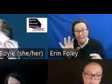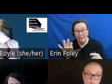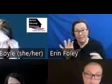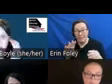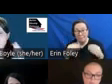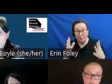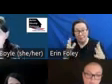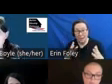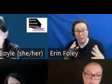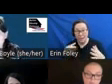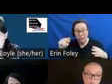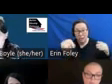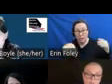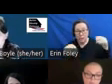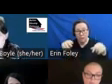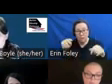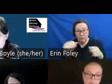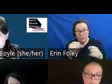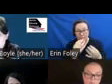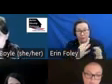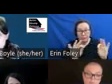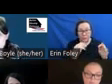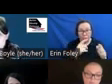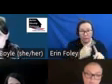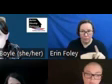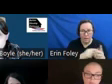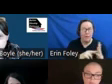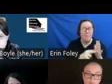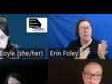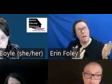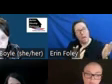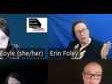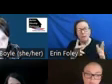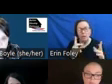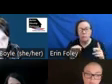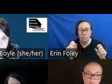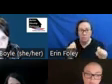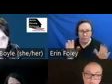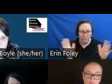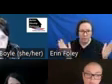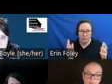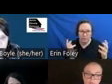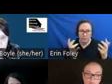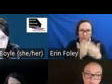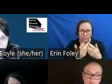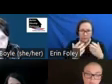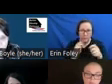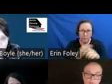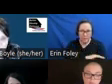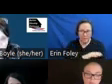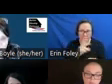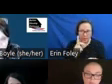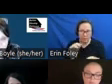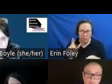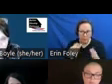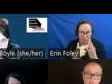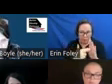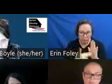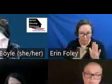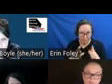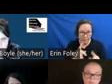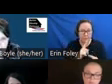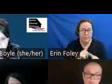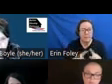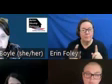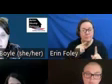getting 3 stipends and free rent, which is what makes this doable with the Department of Labor regulation. The other thing I want to underline